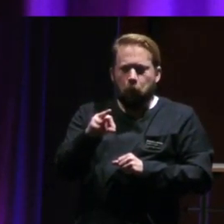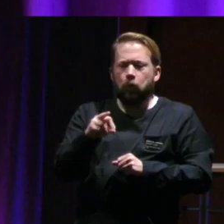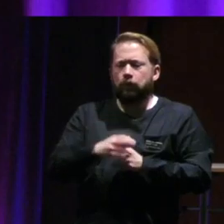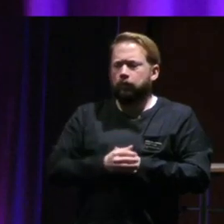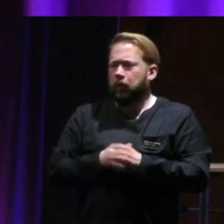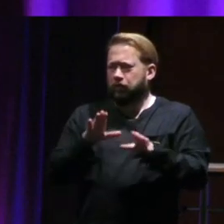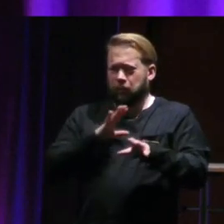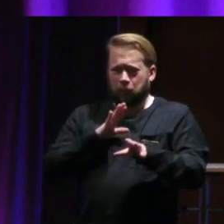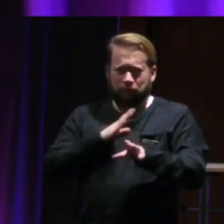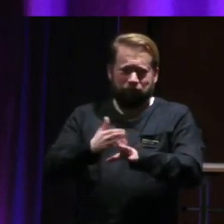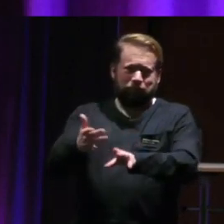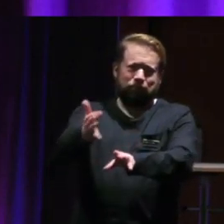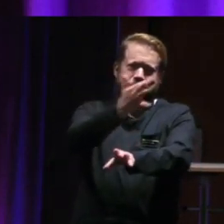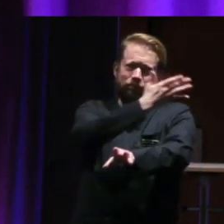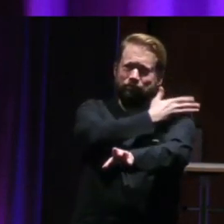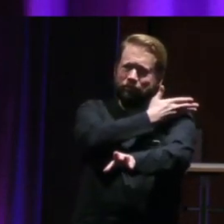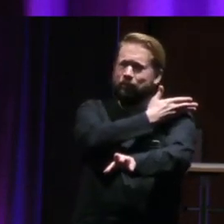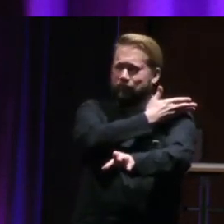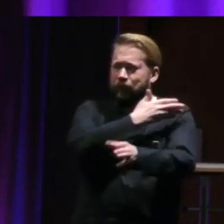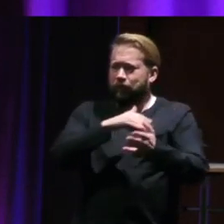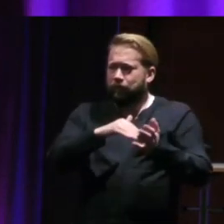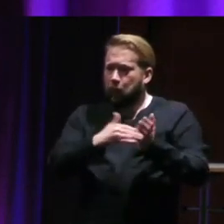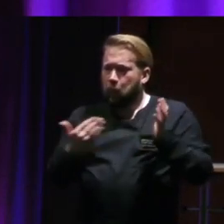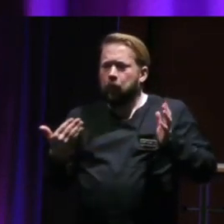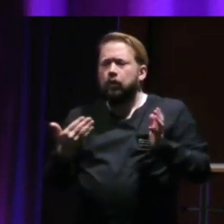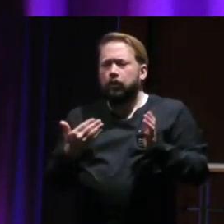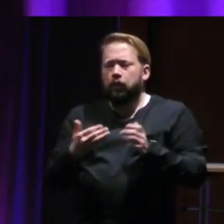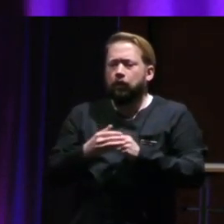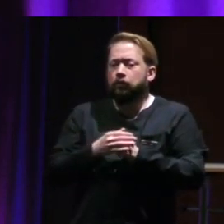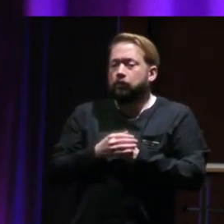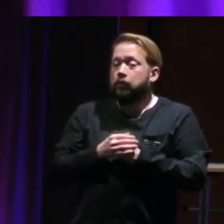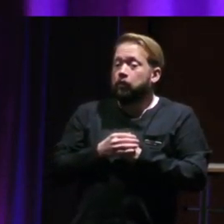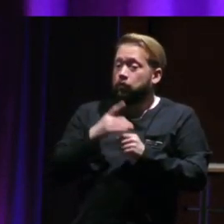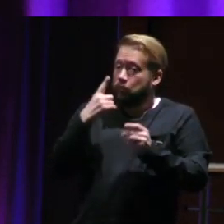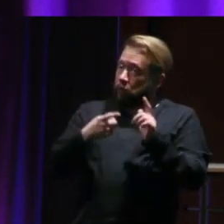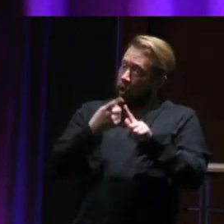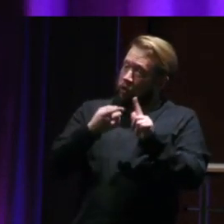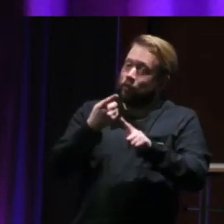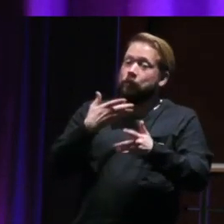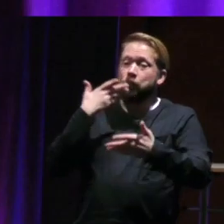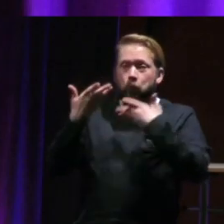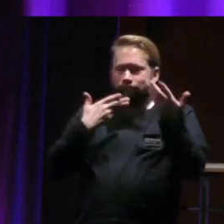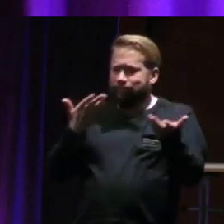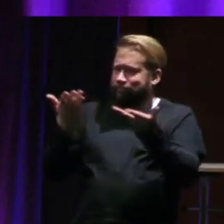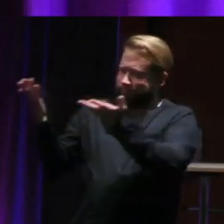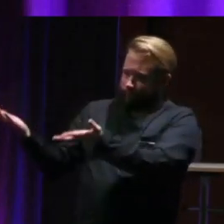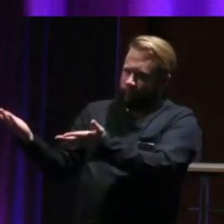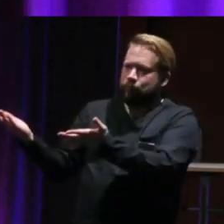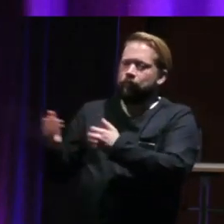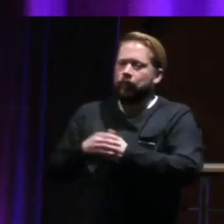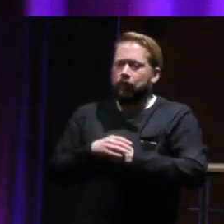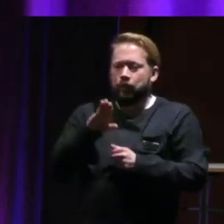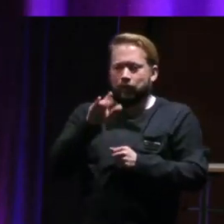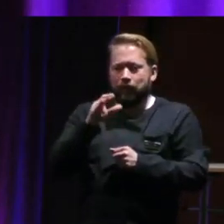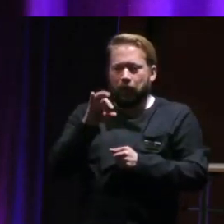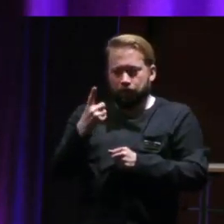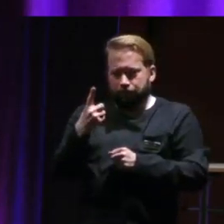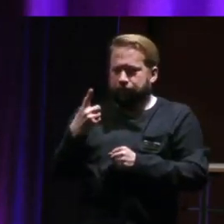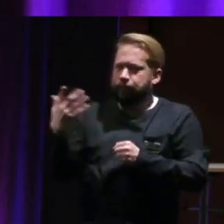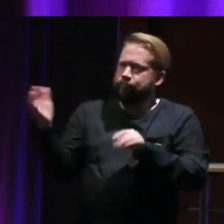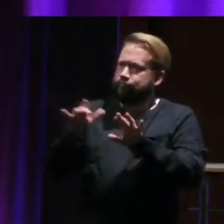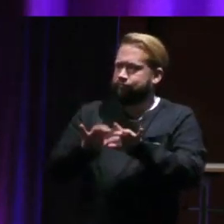think. We will actually start off with the song by Mikhail. So sit tight and wait for the discussions, and we'll